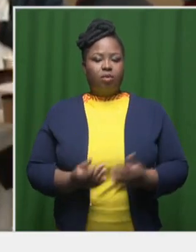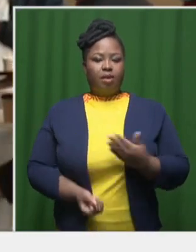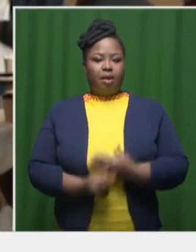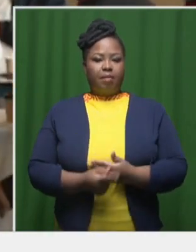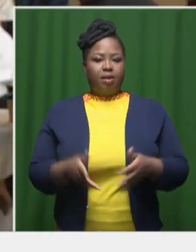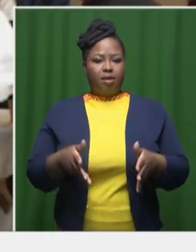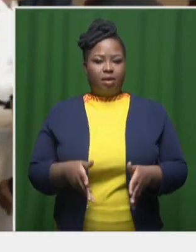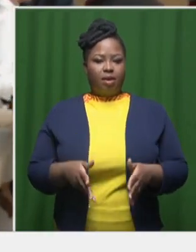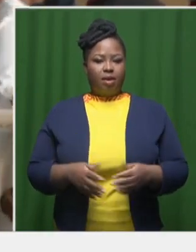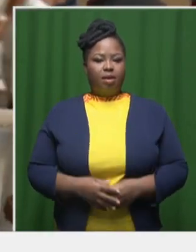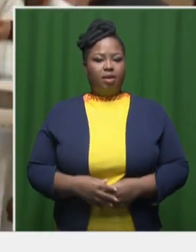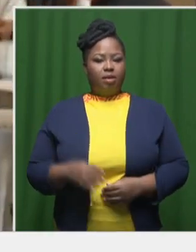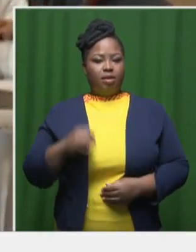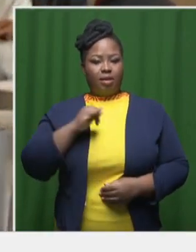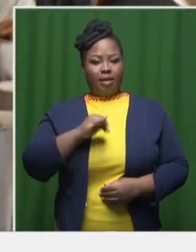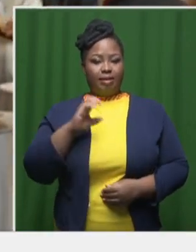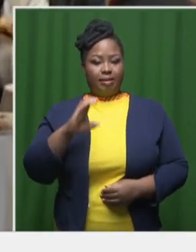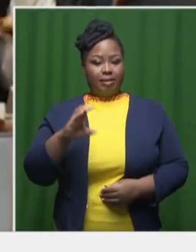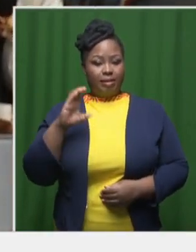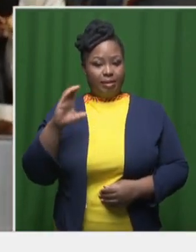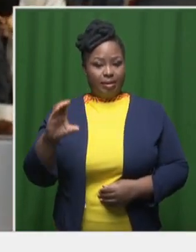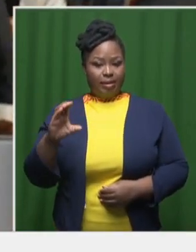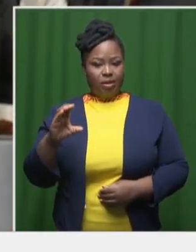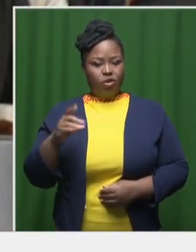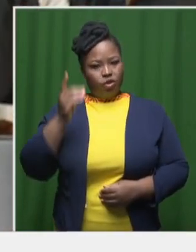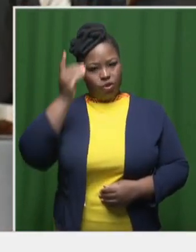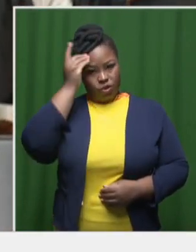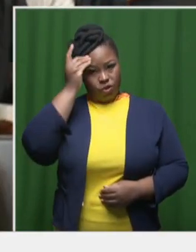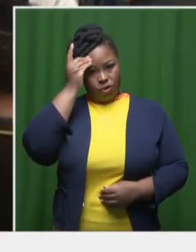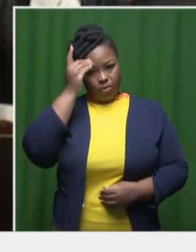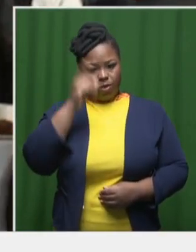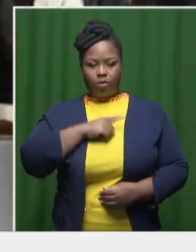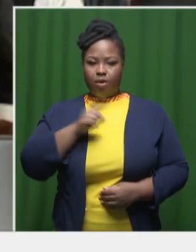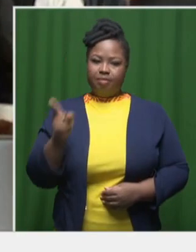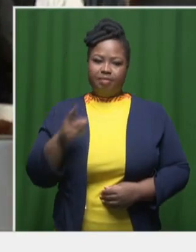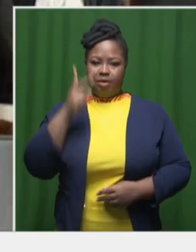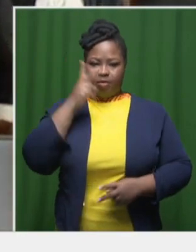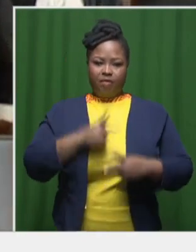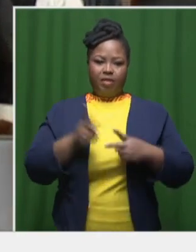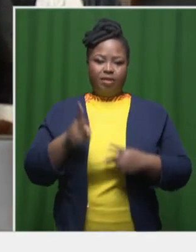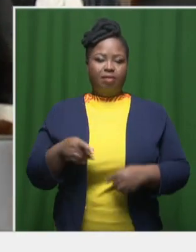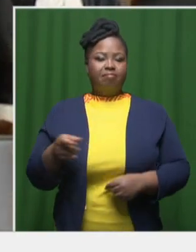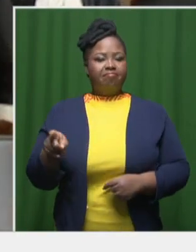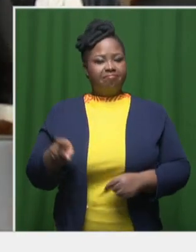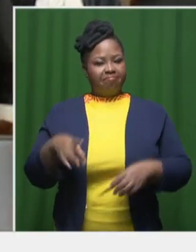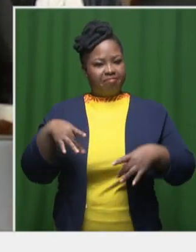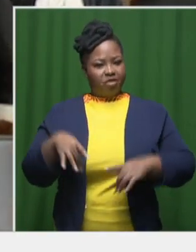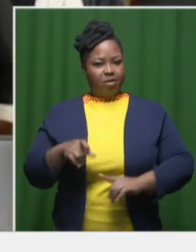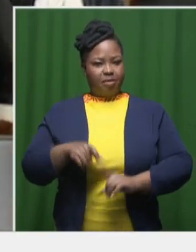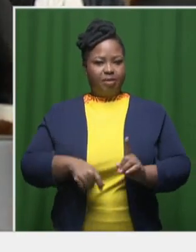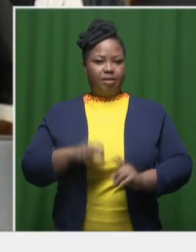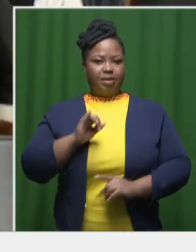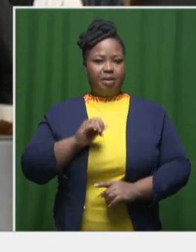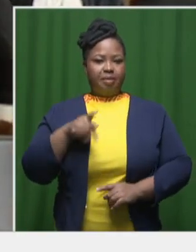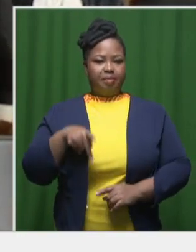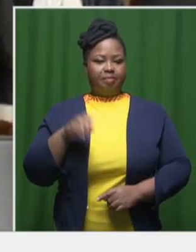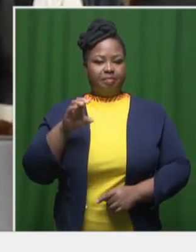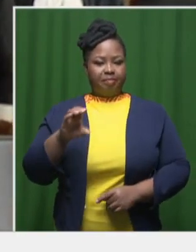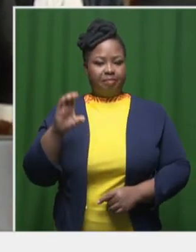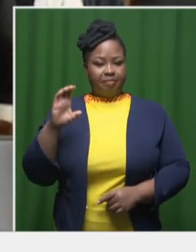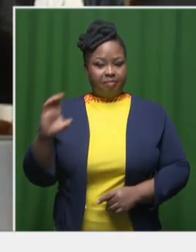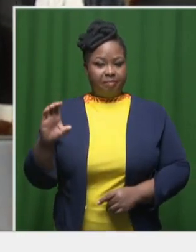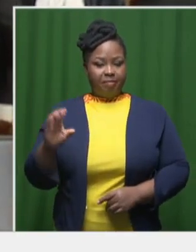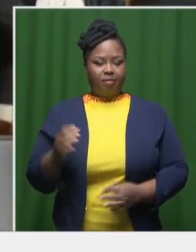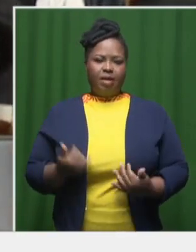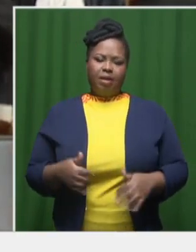at the Albert Luthuli International Convention Center. As you heard, Prof is also going to be chairing the IPCC, and you